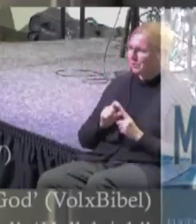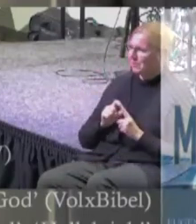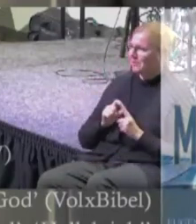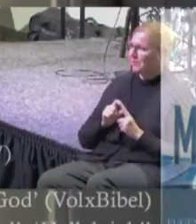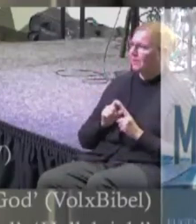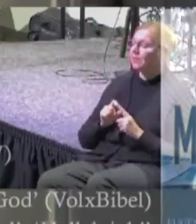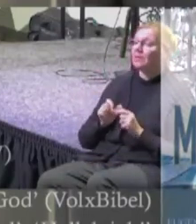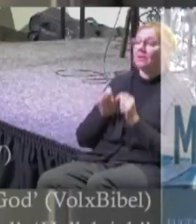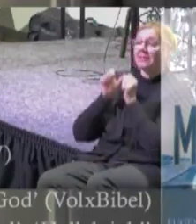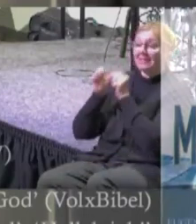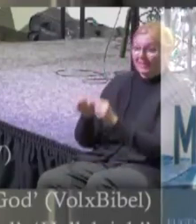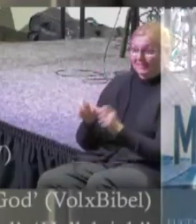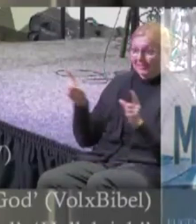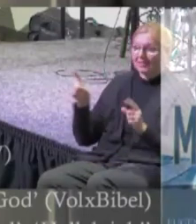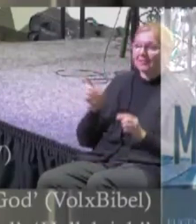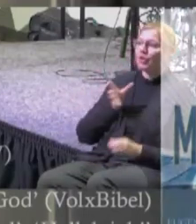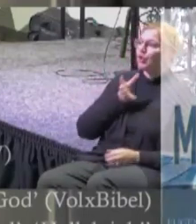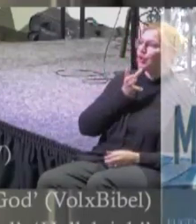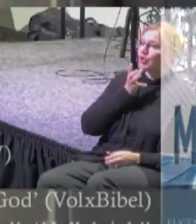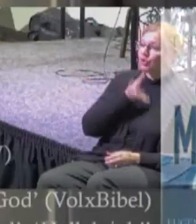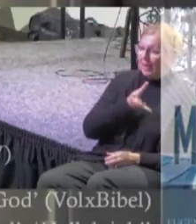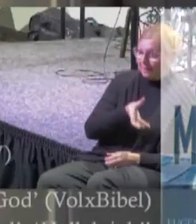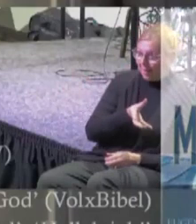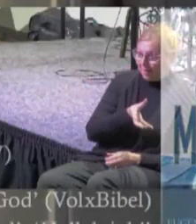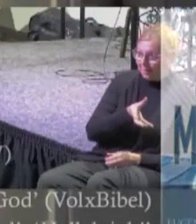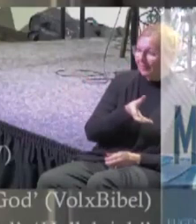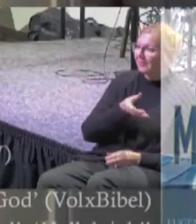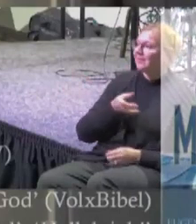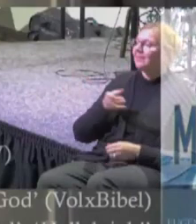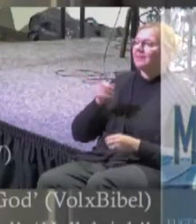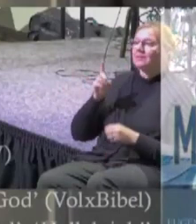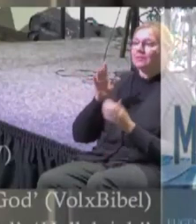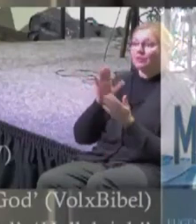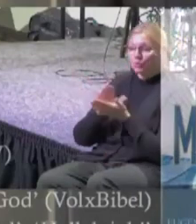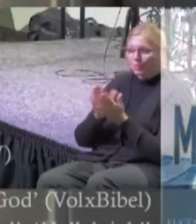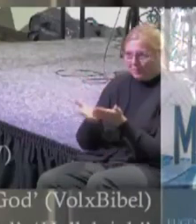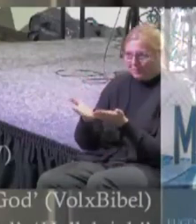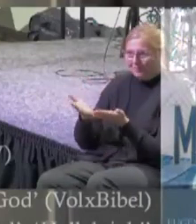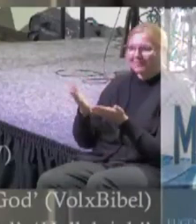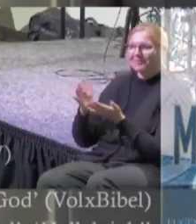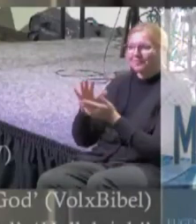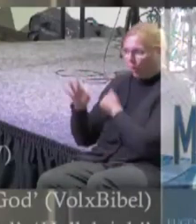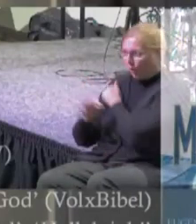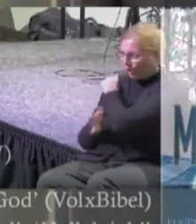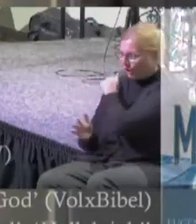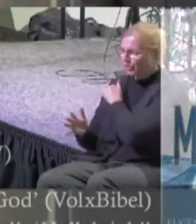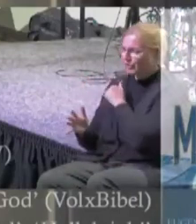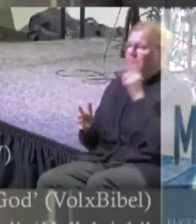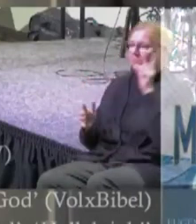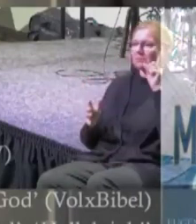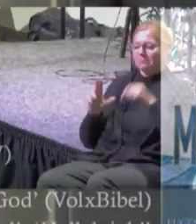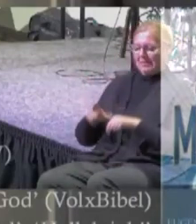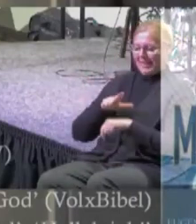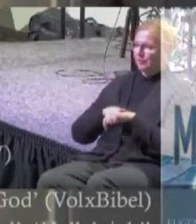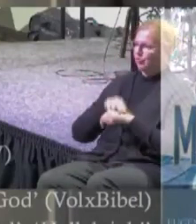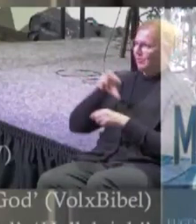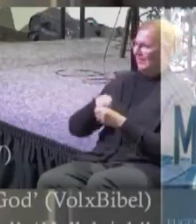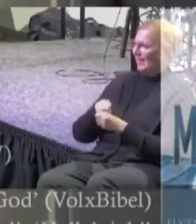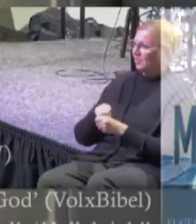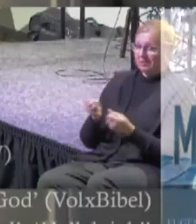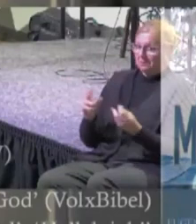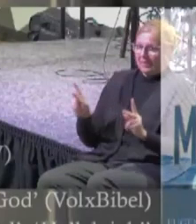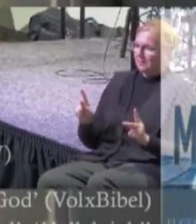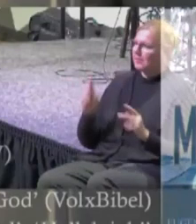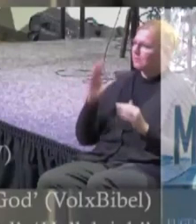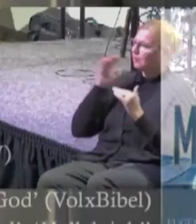Consistent orthography, grammar, and punctuation is for schoolbooks and foreigners. Non-standard forms are natural and engaging to many people in